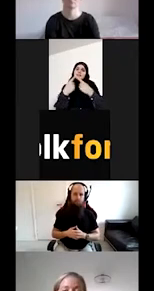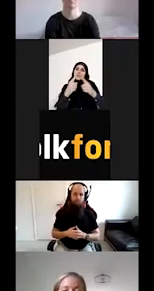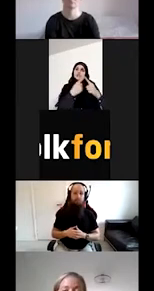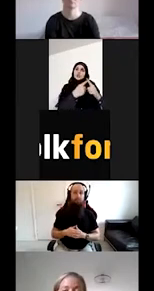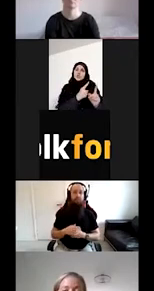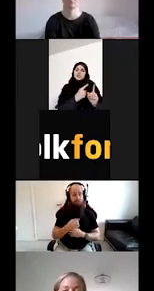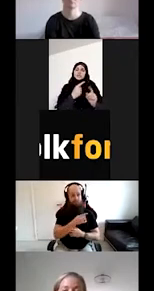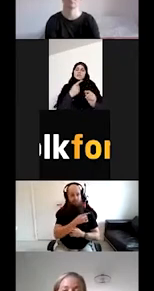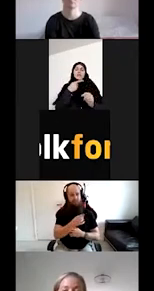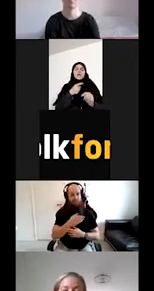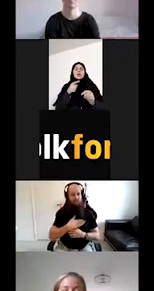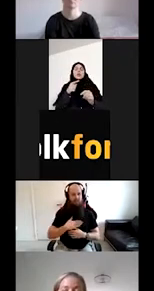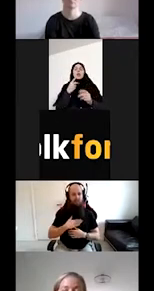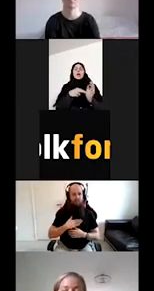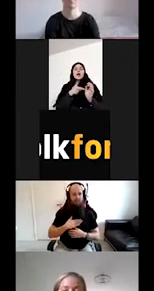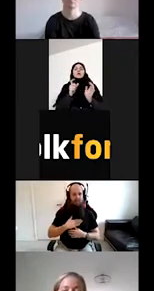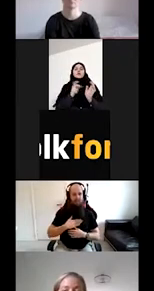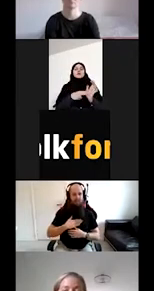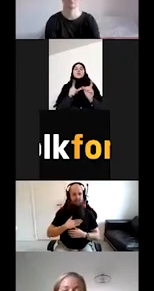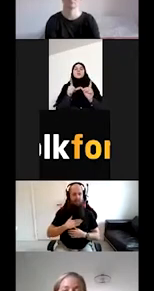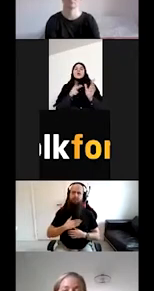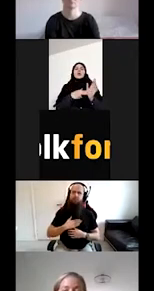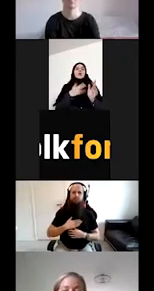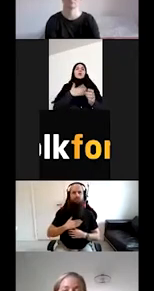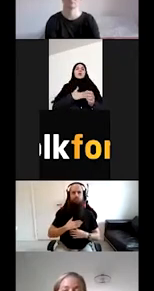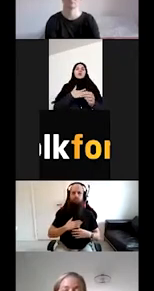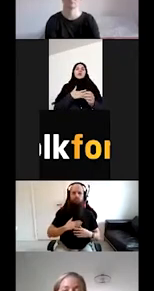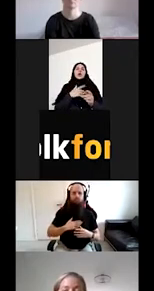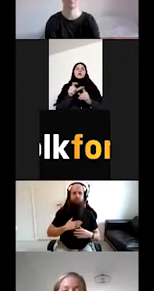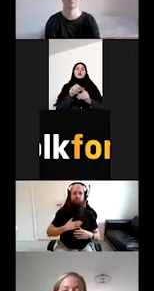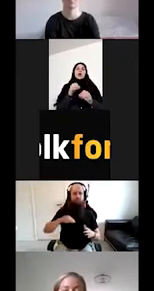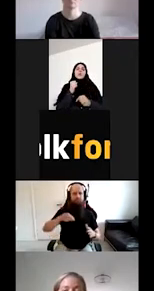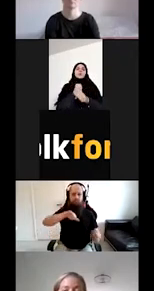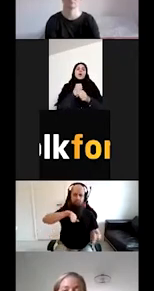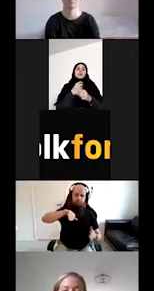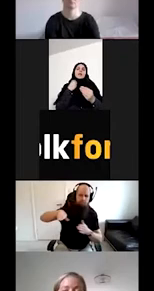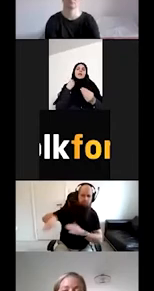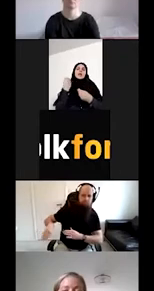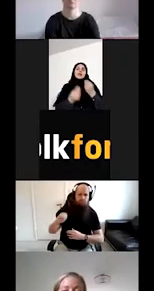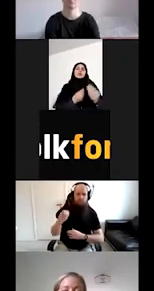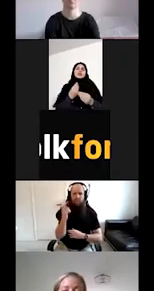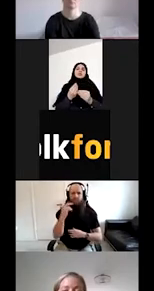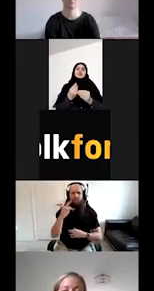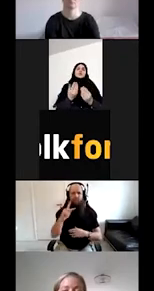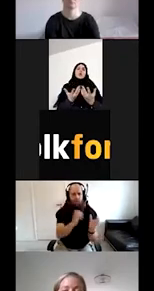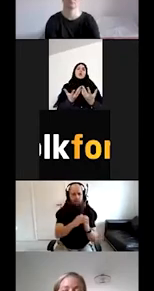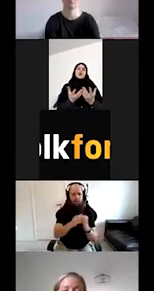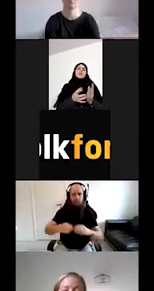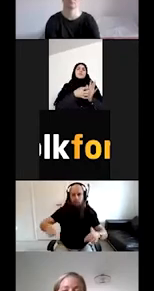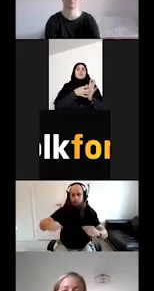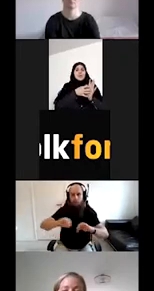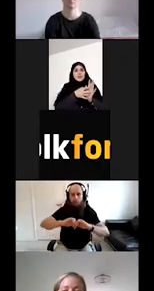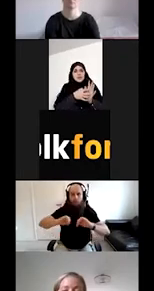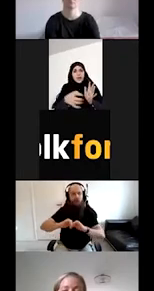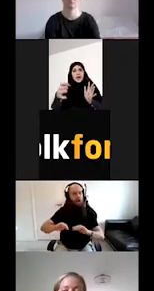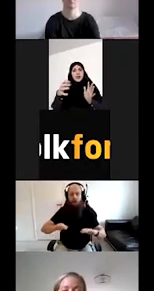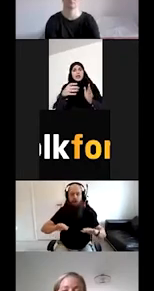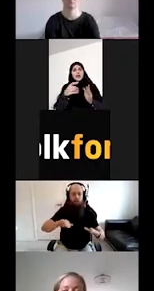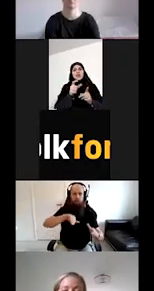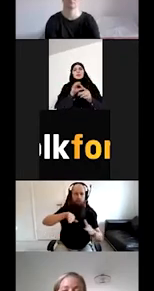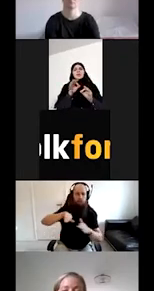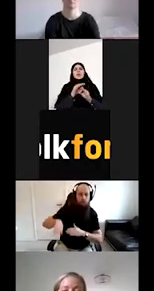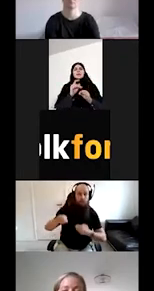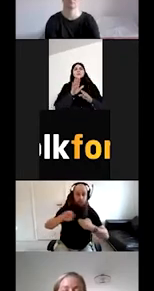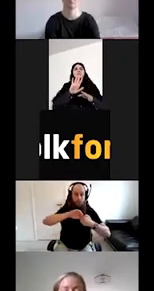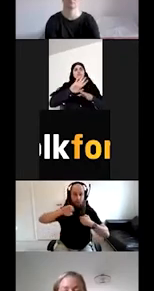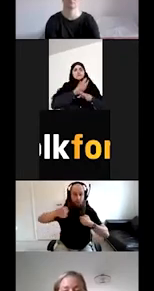ethnic divisions and beyond divisions between different marginalized groups and beyond exclusion of marginalized and